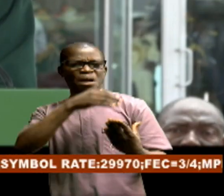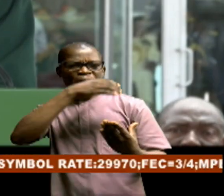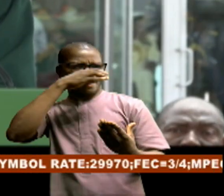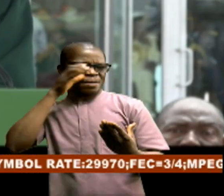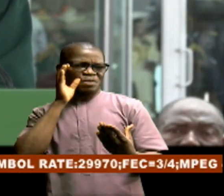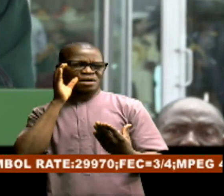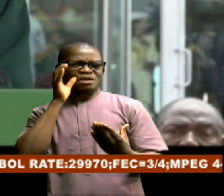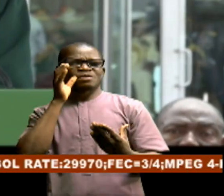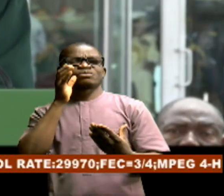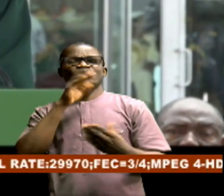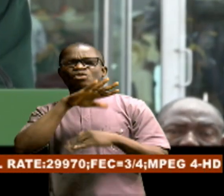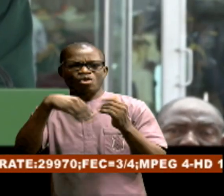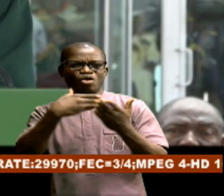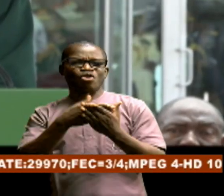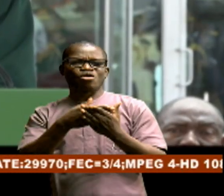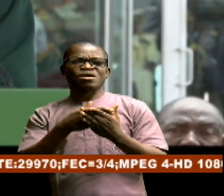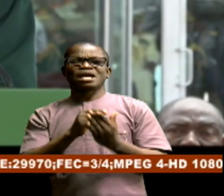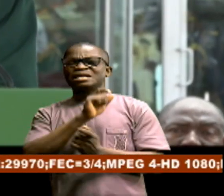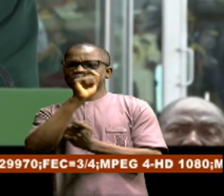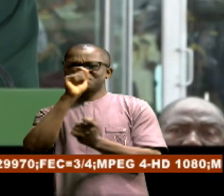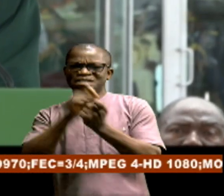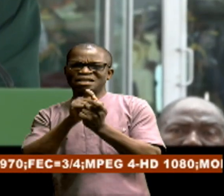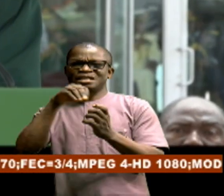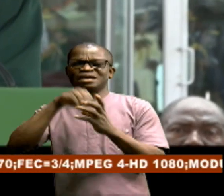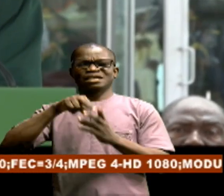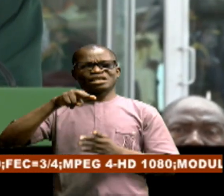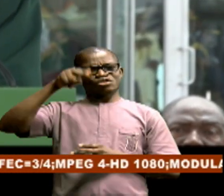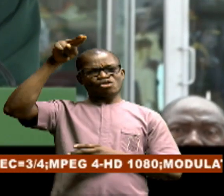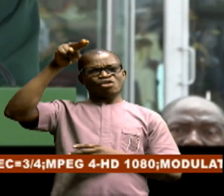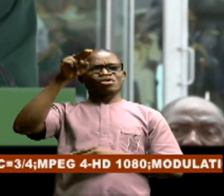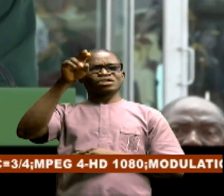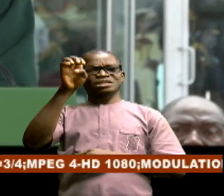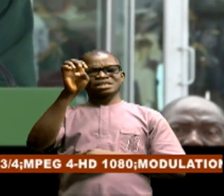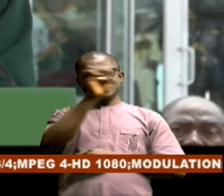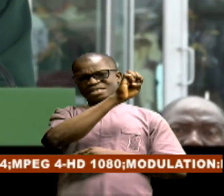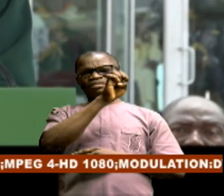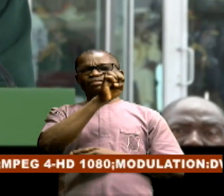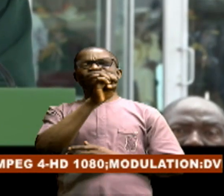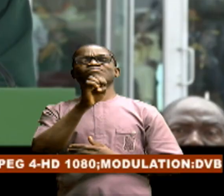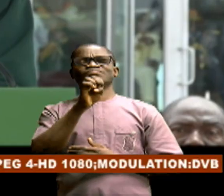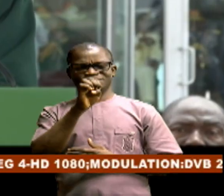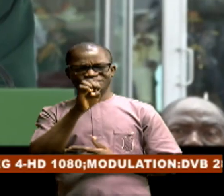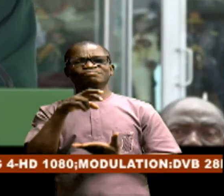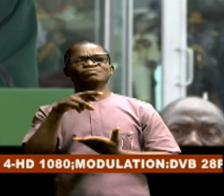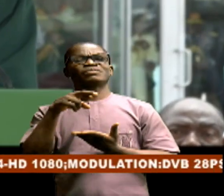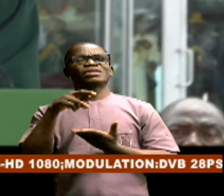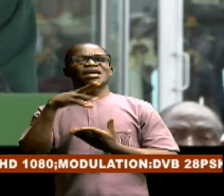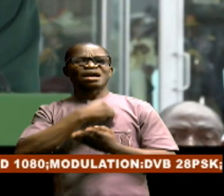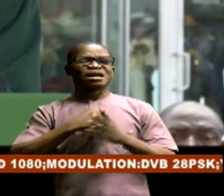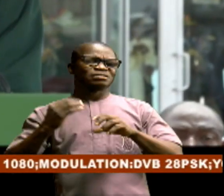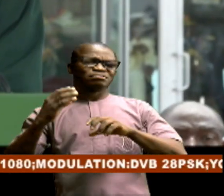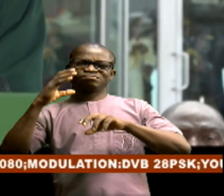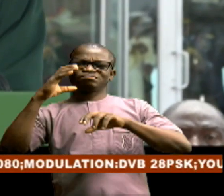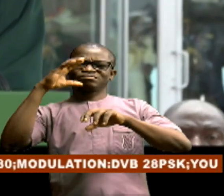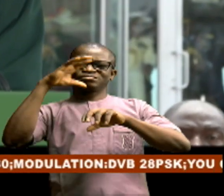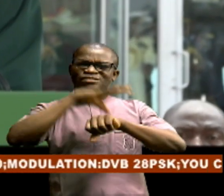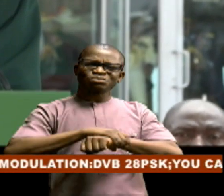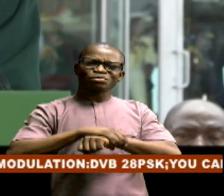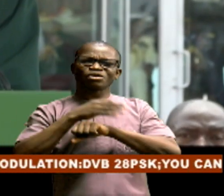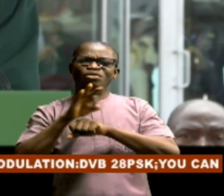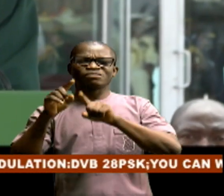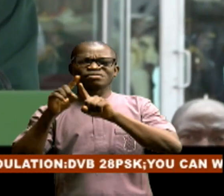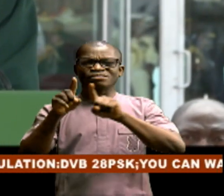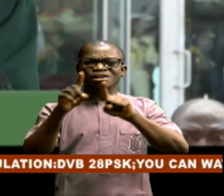and criminals, particularly in the northeast, resulting in the recapture of